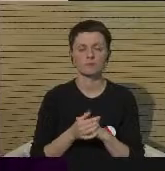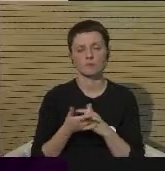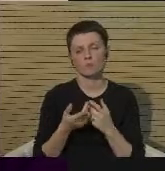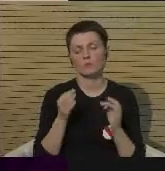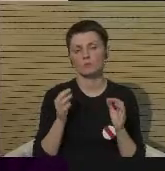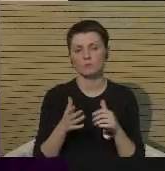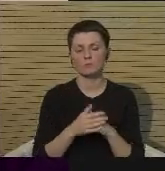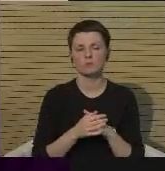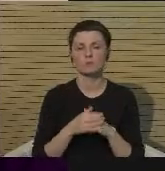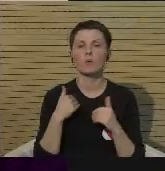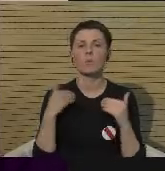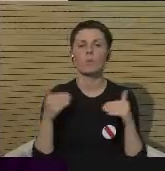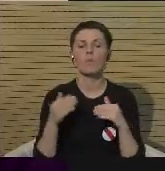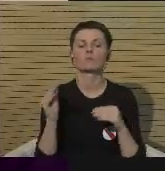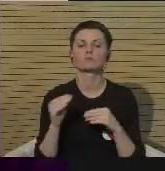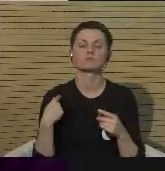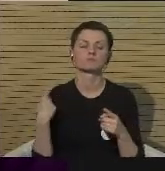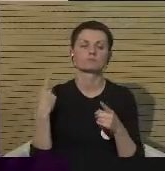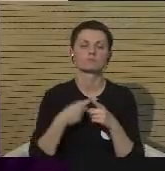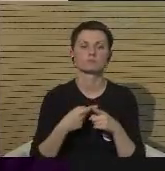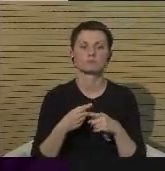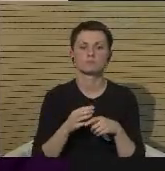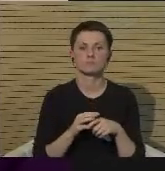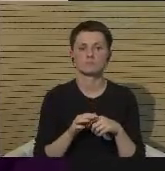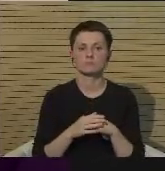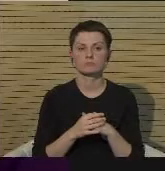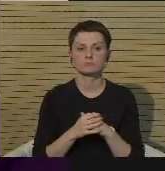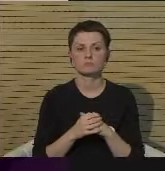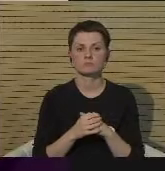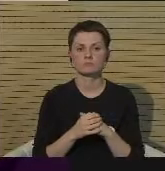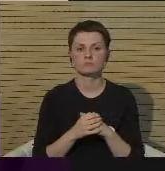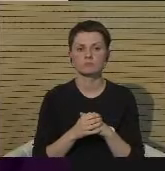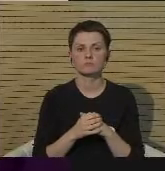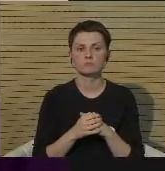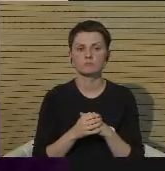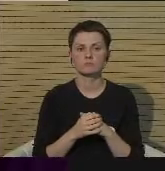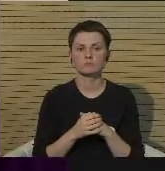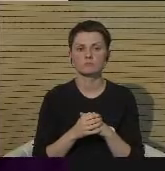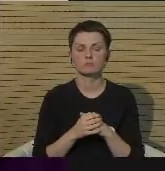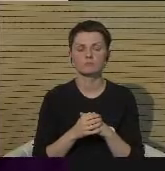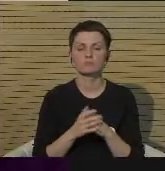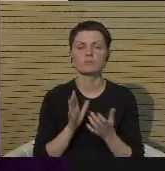they are likely to face. Let me add that